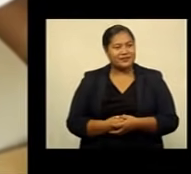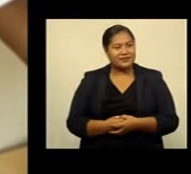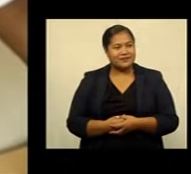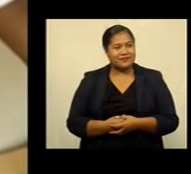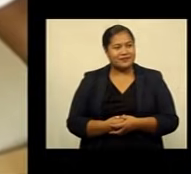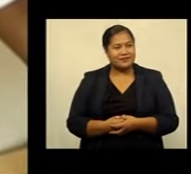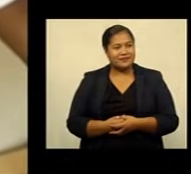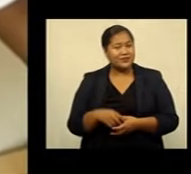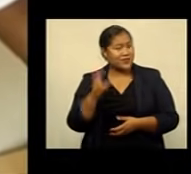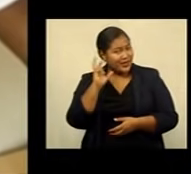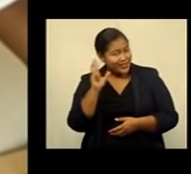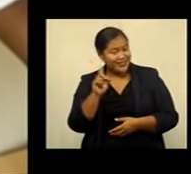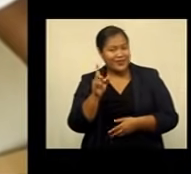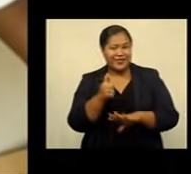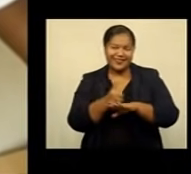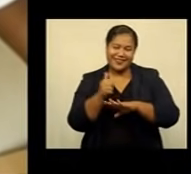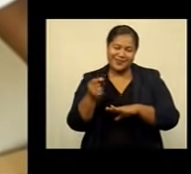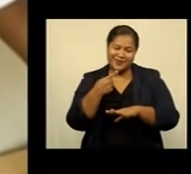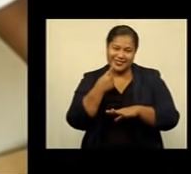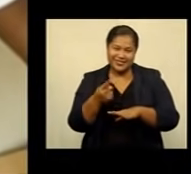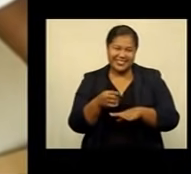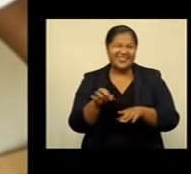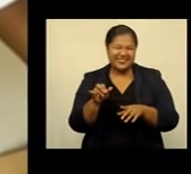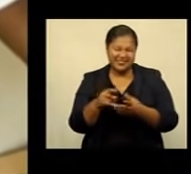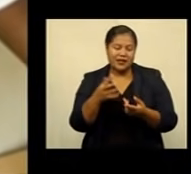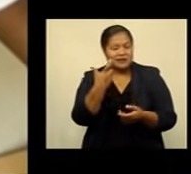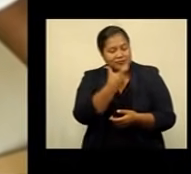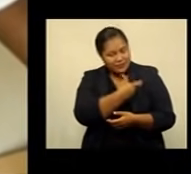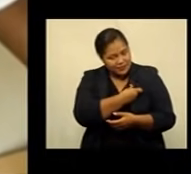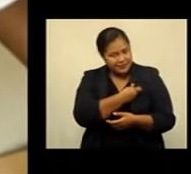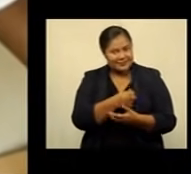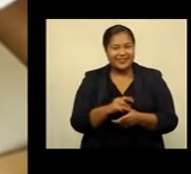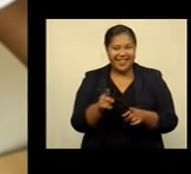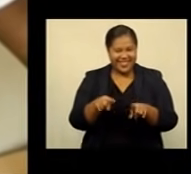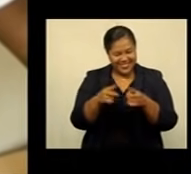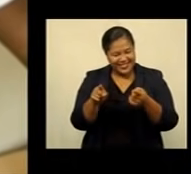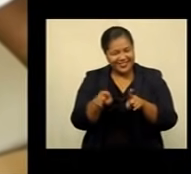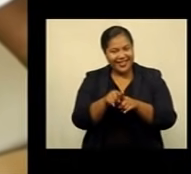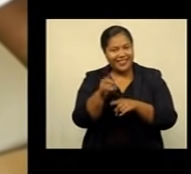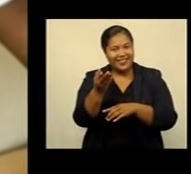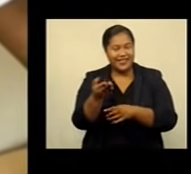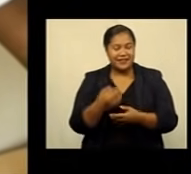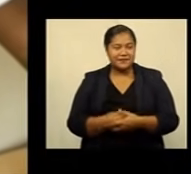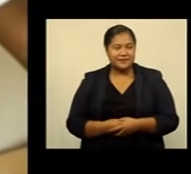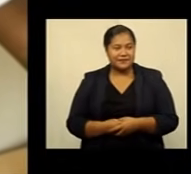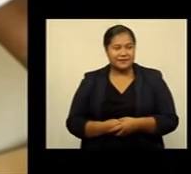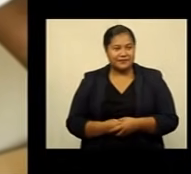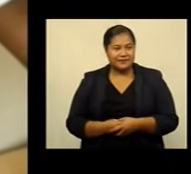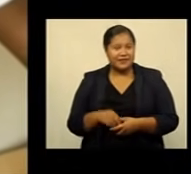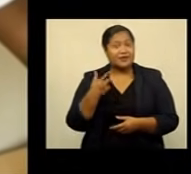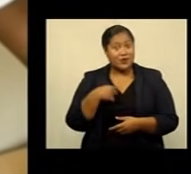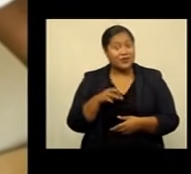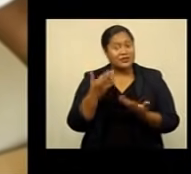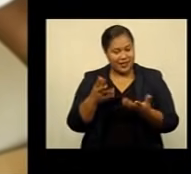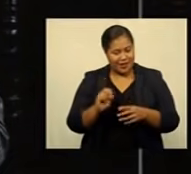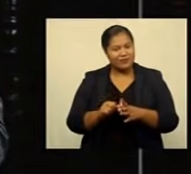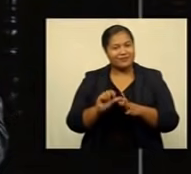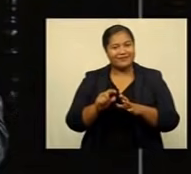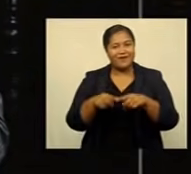listen to what the government is saying. Get everybody vaccinated and stuff like that, because we're definitely in this fight